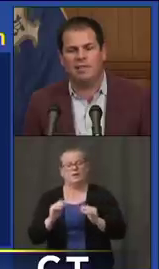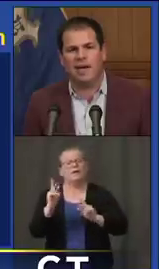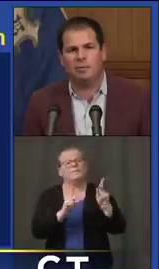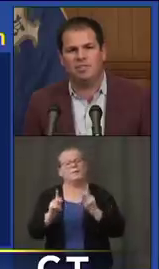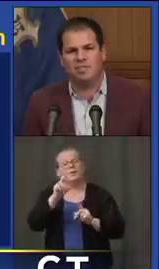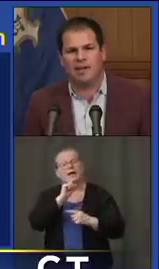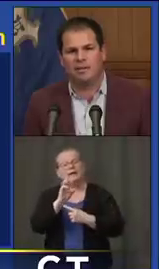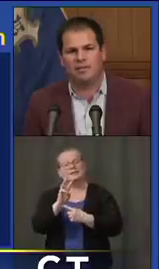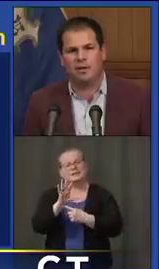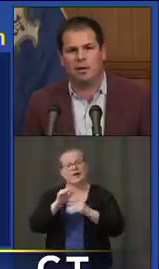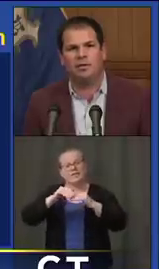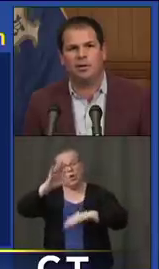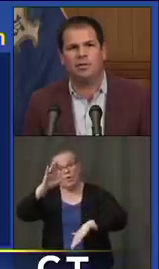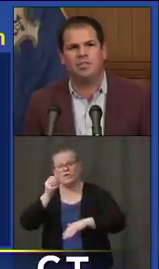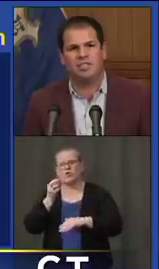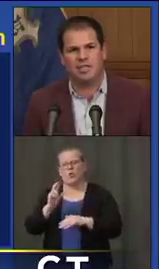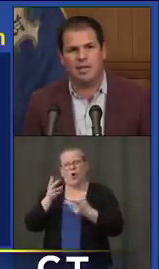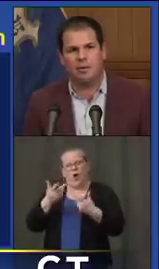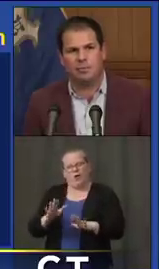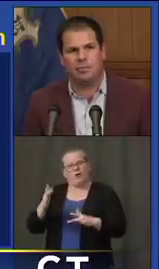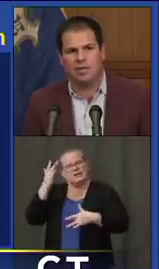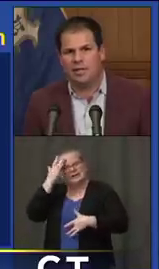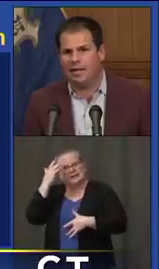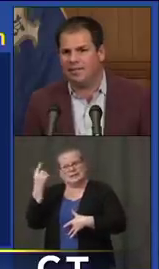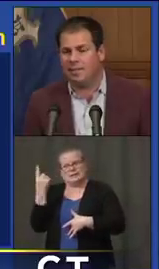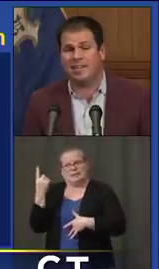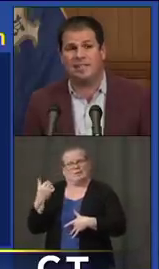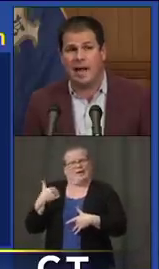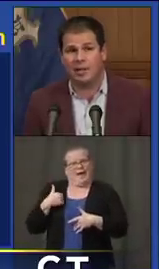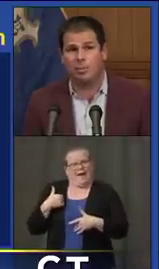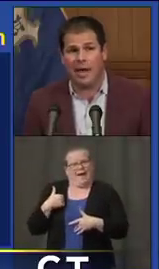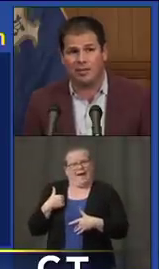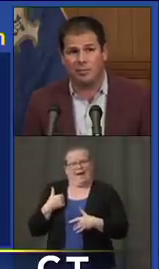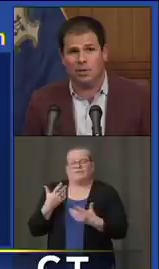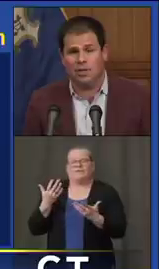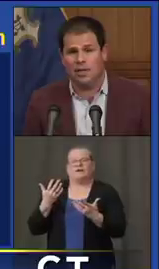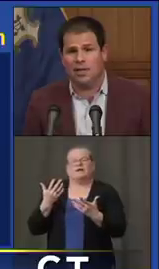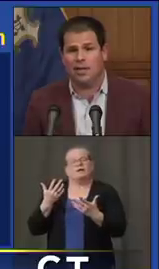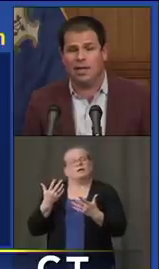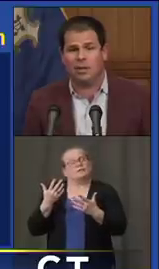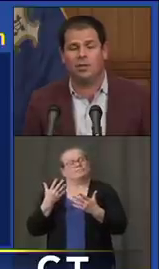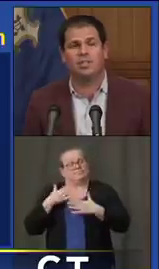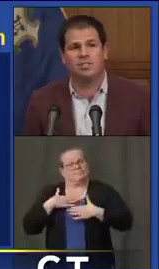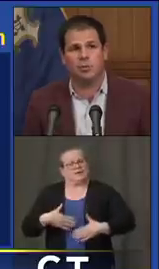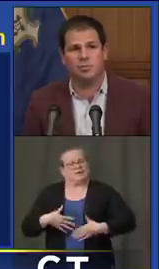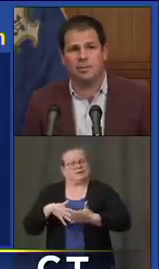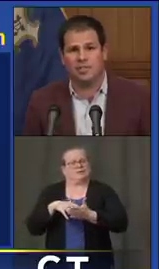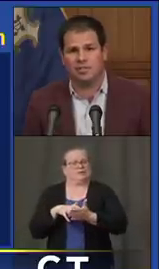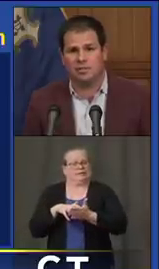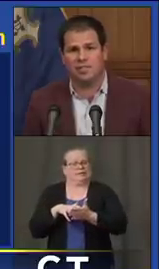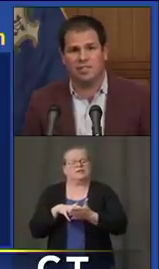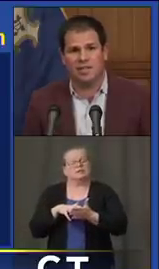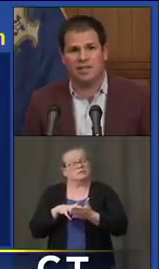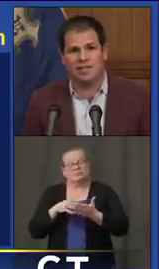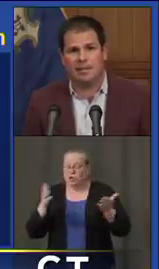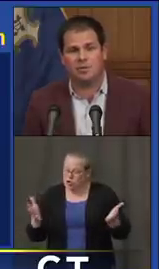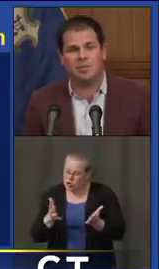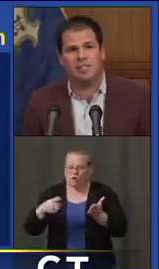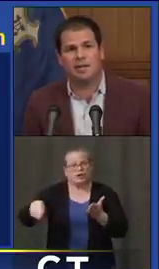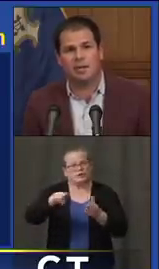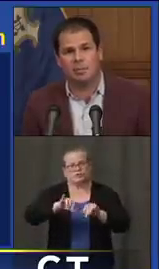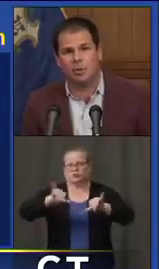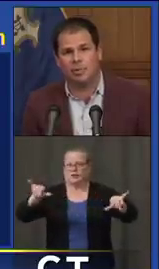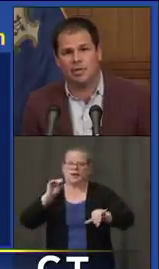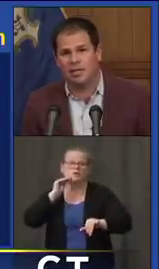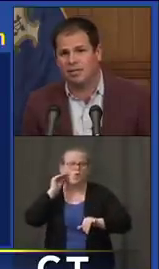or have high risk factors are encouraged to stay home. So that is not go back to work and not go to consume some of these services at establishments